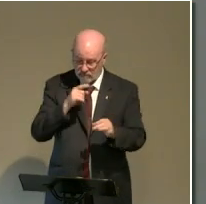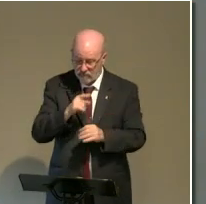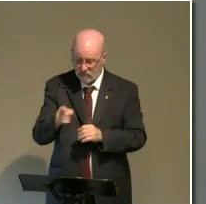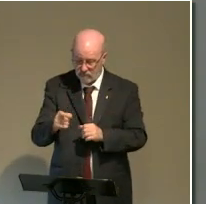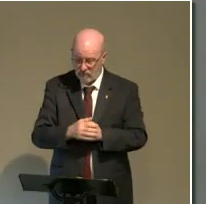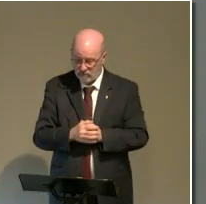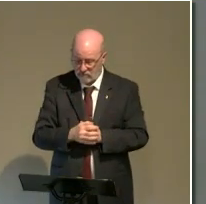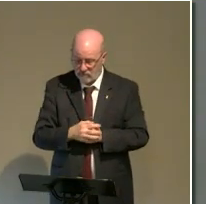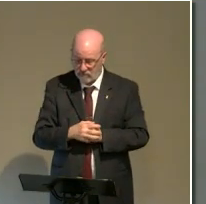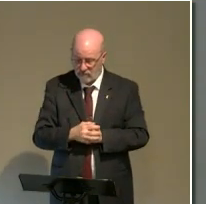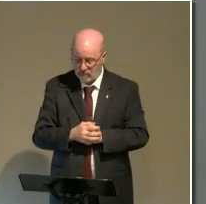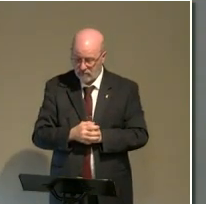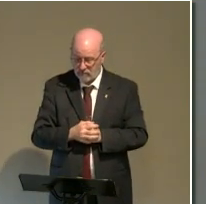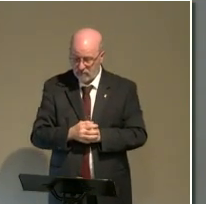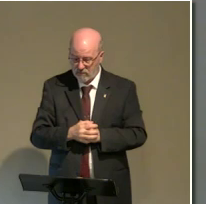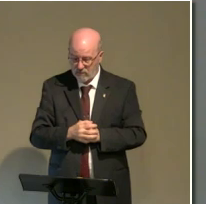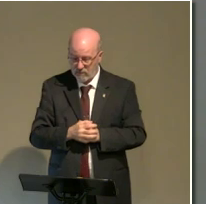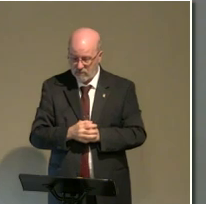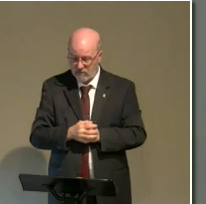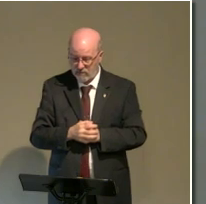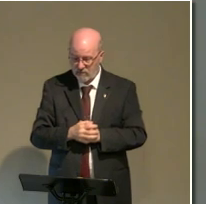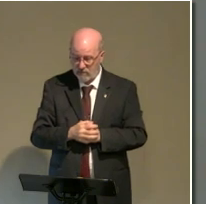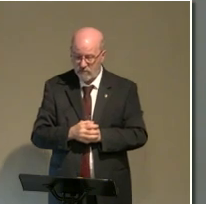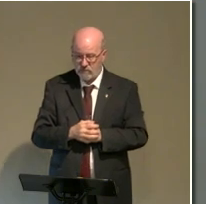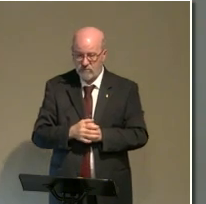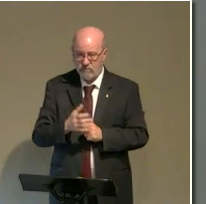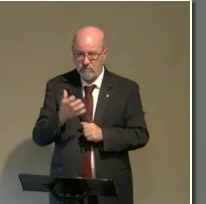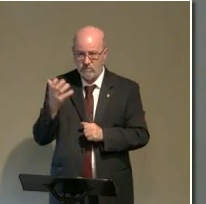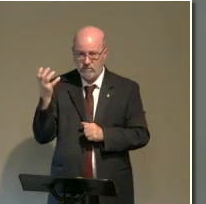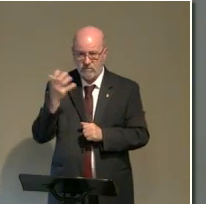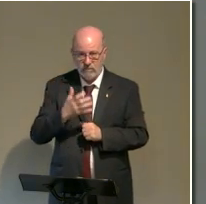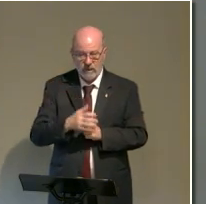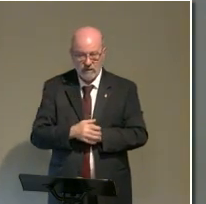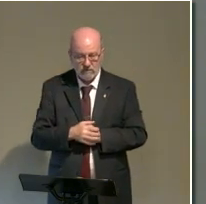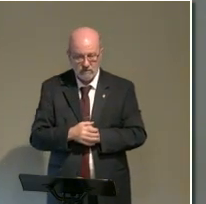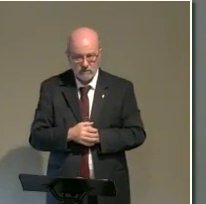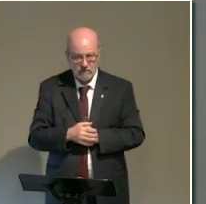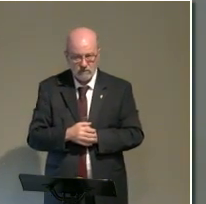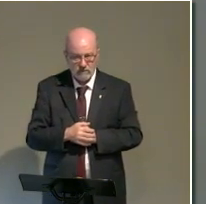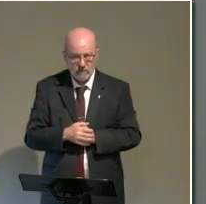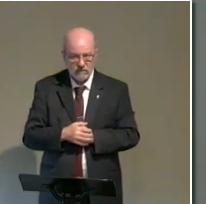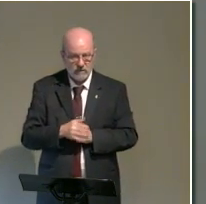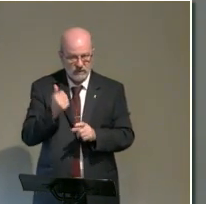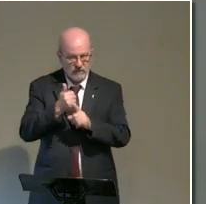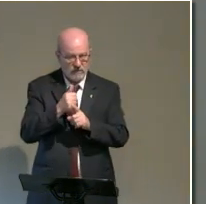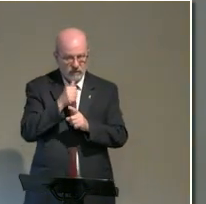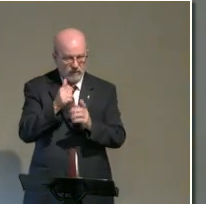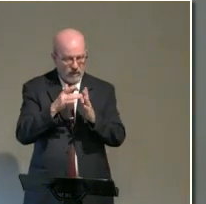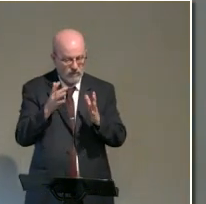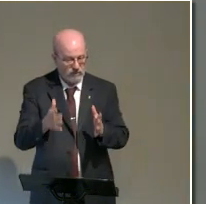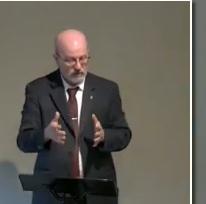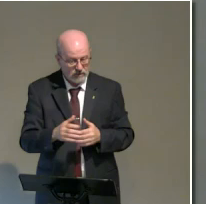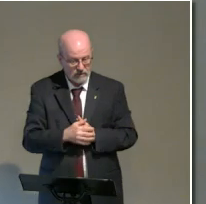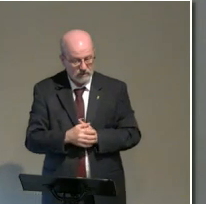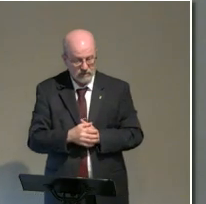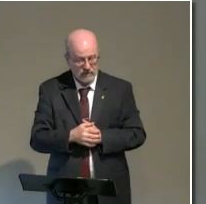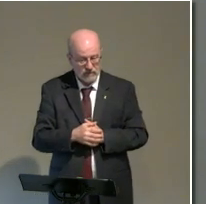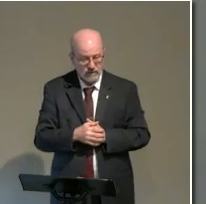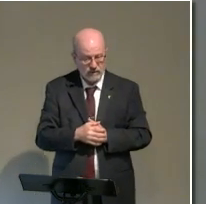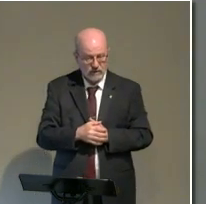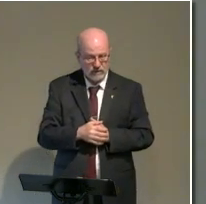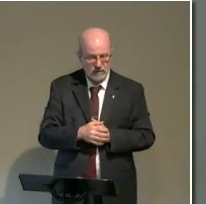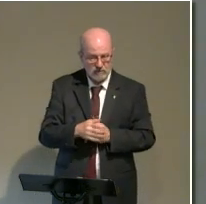he will deliver thee. Whoa, he's not a Christian, okay? But